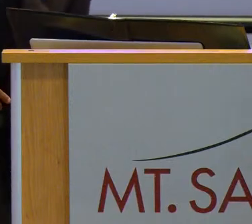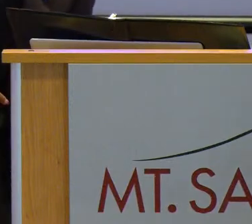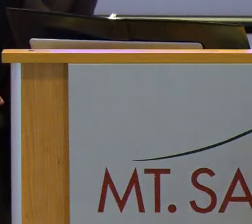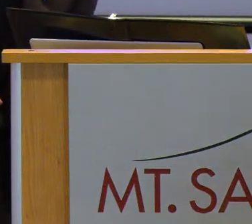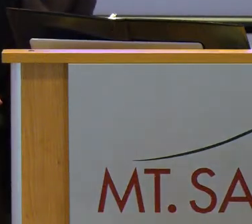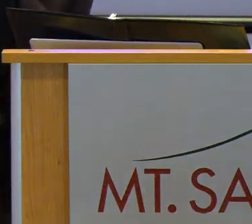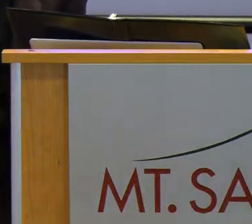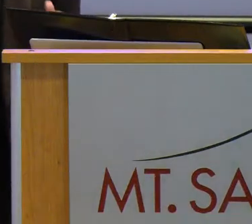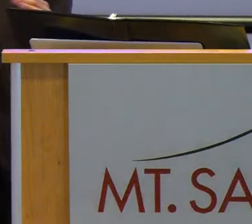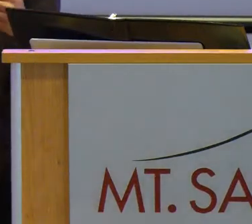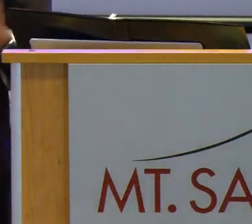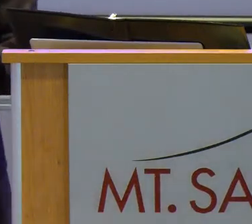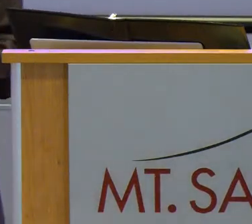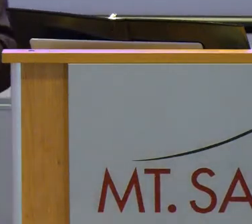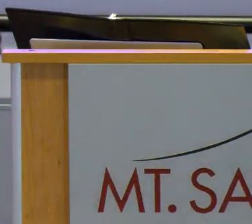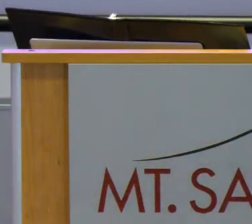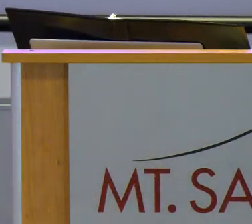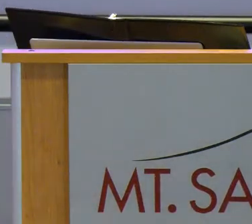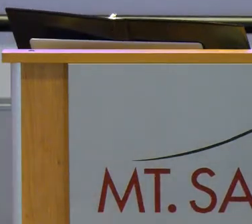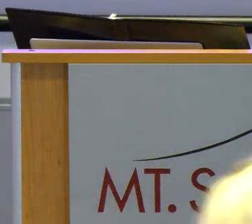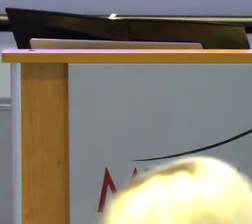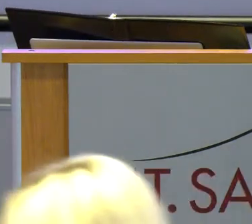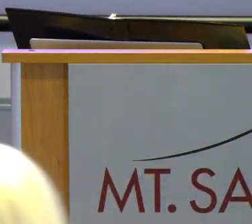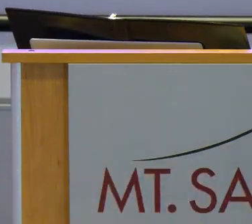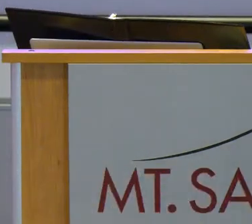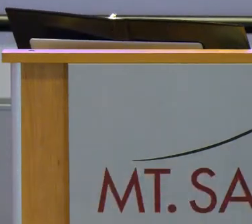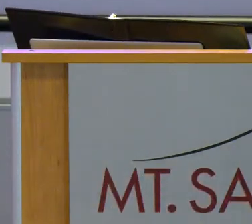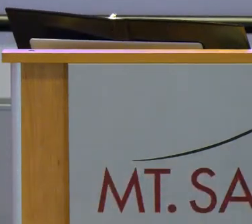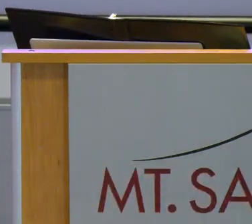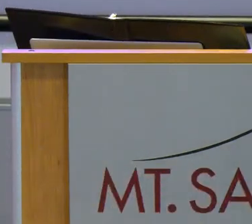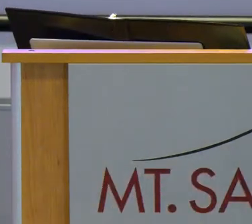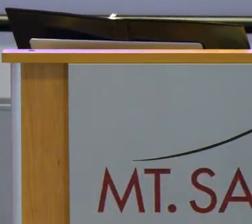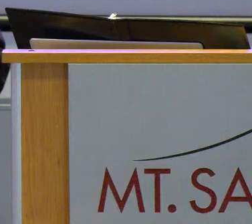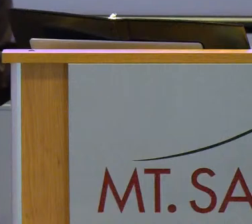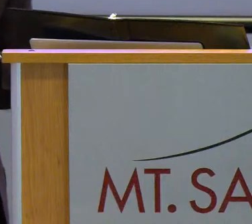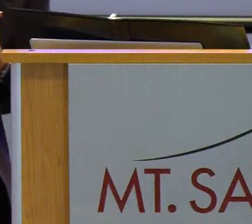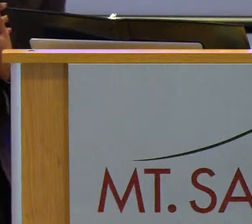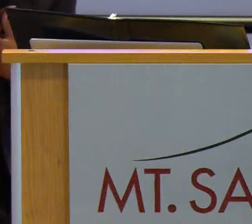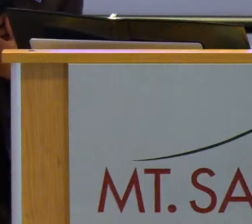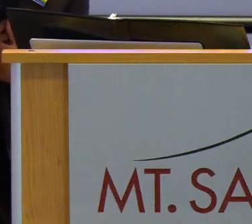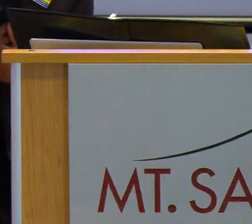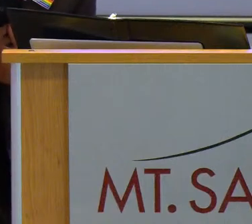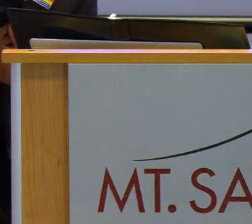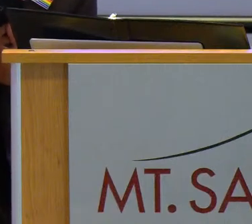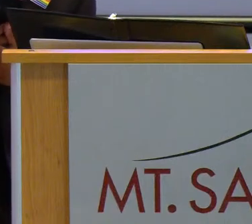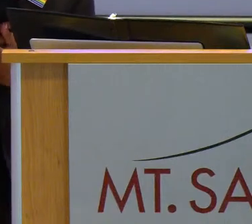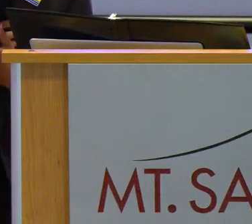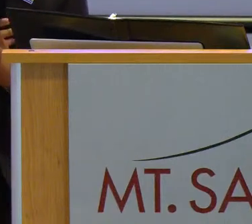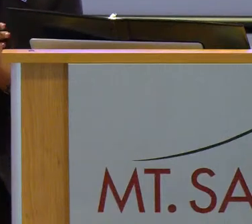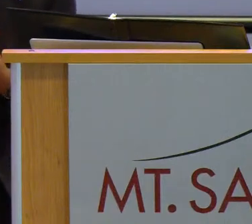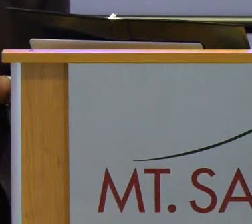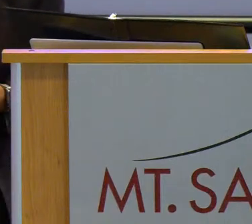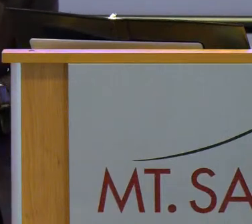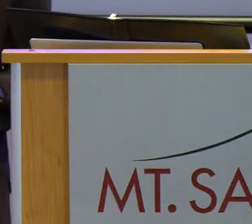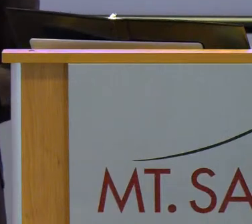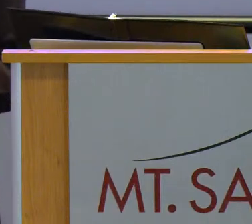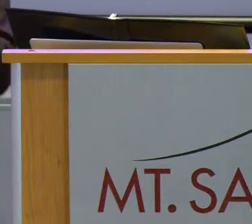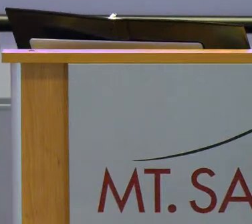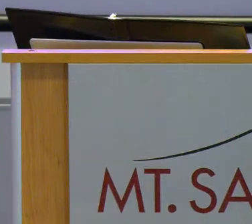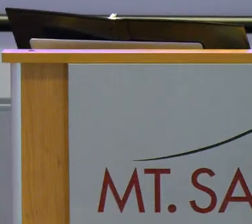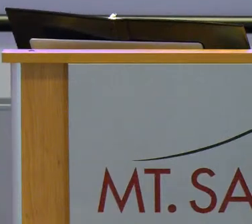We want to make sure that everybody is included, it's inclusive, and I would like to say thank you. I am very honored to receive this award